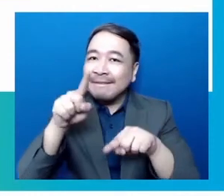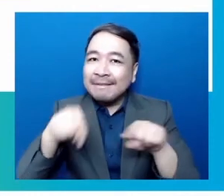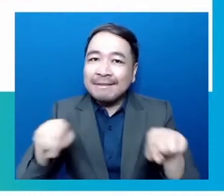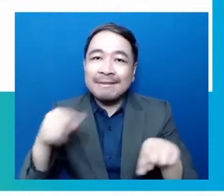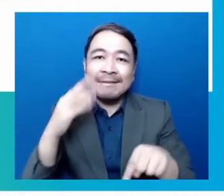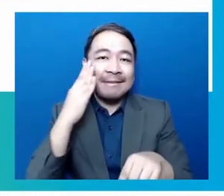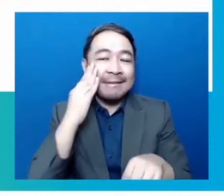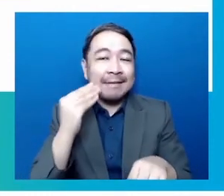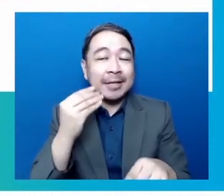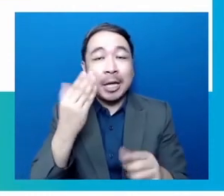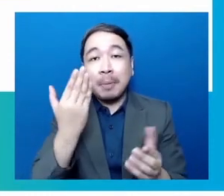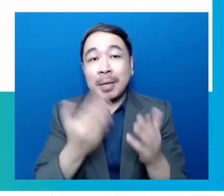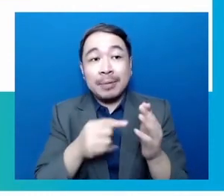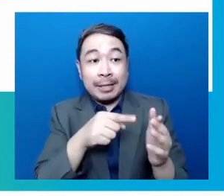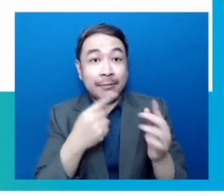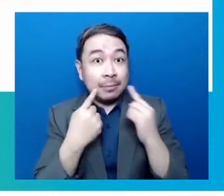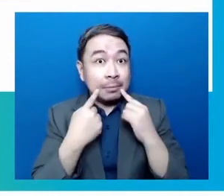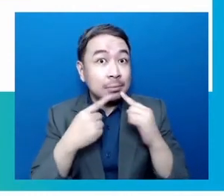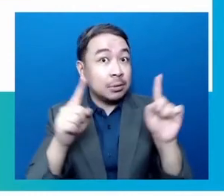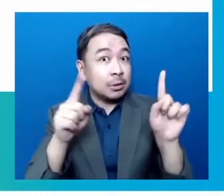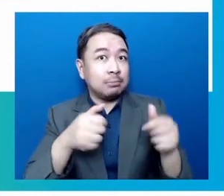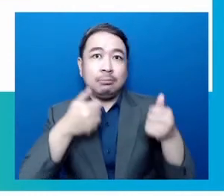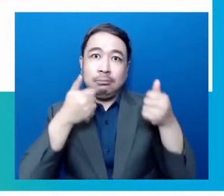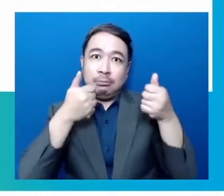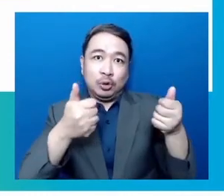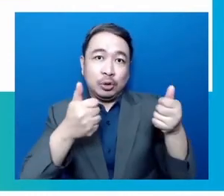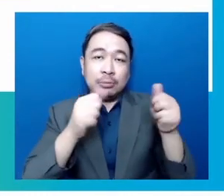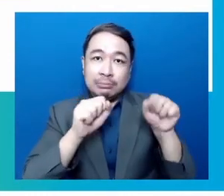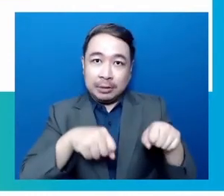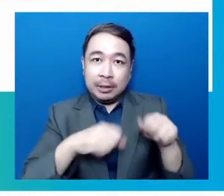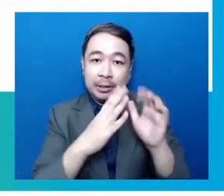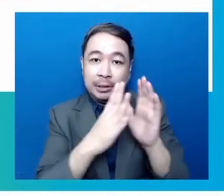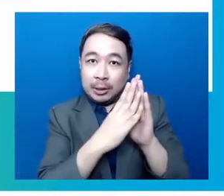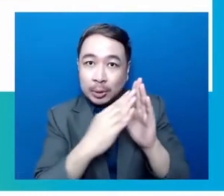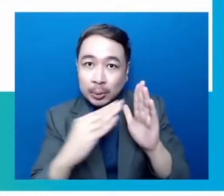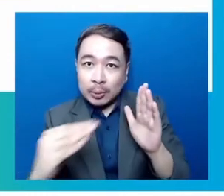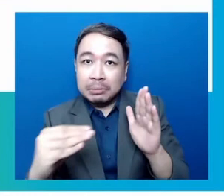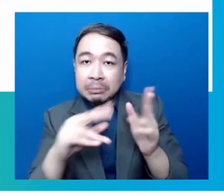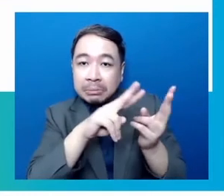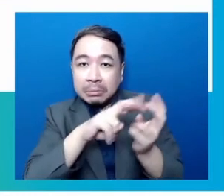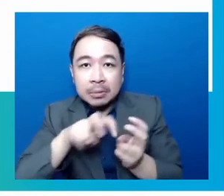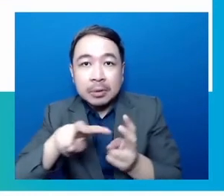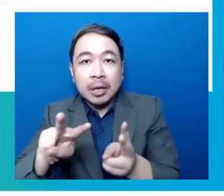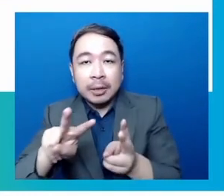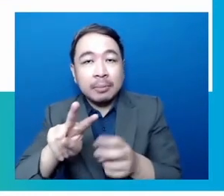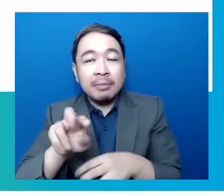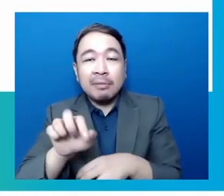that success story in another country in the Asia and Pacific.